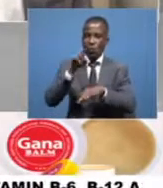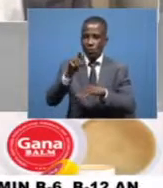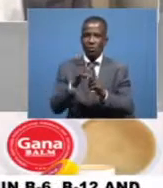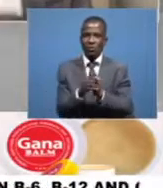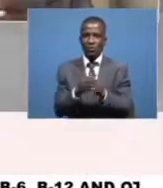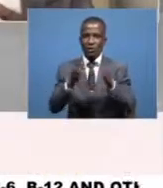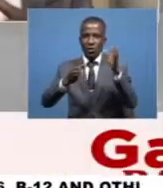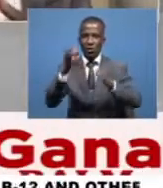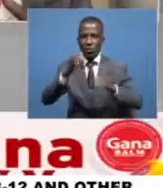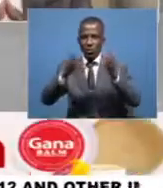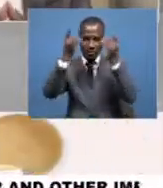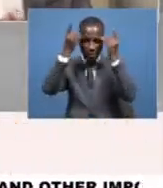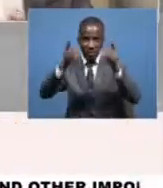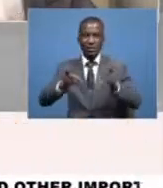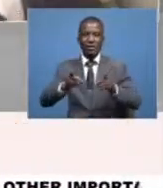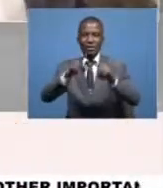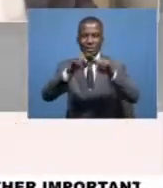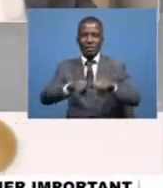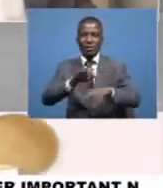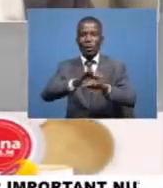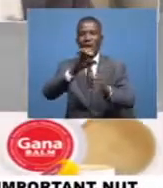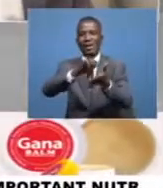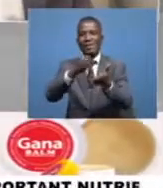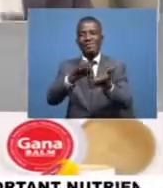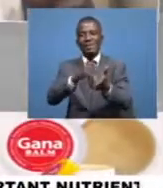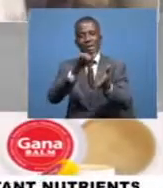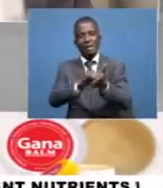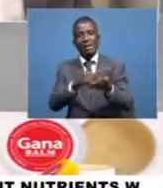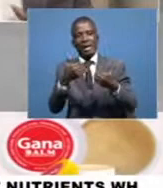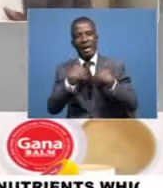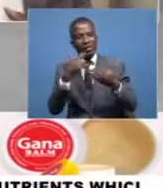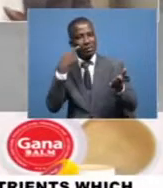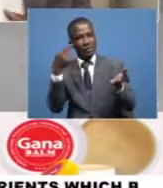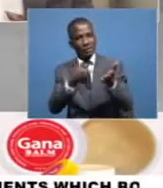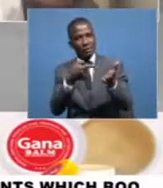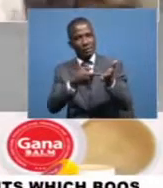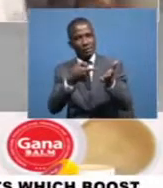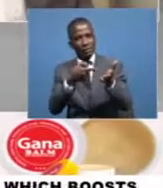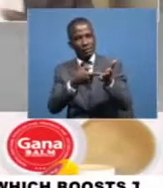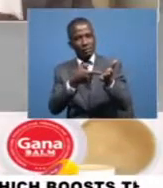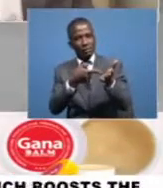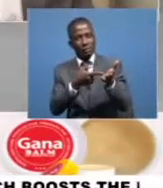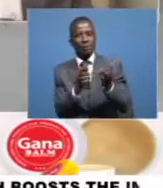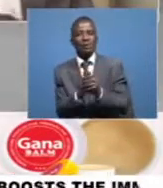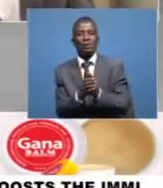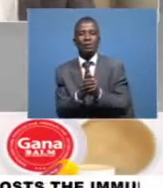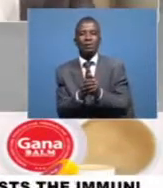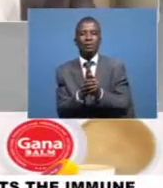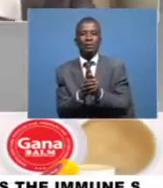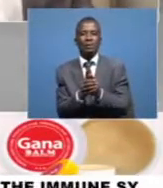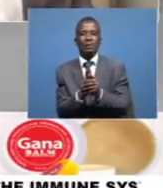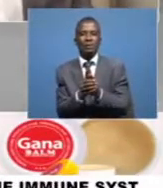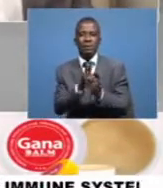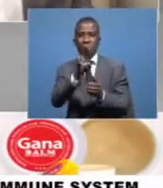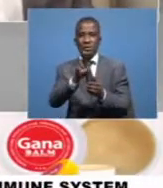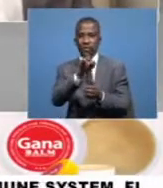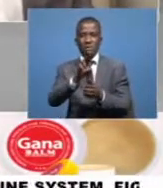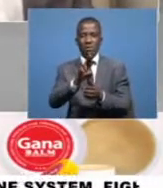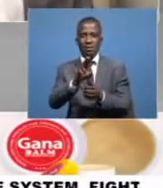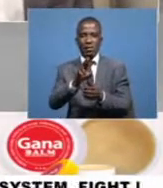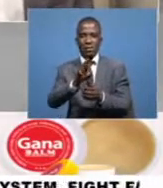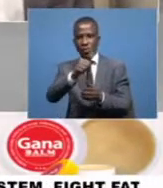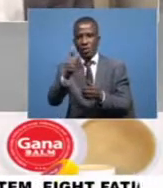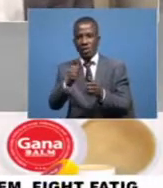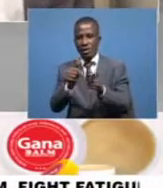on the basis of the evidence that is before it, which would have at that point been generally adduced by the other side, the